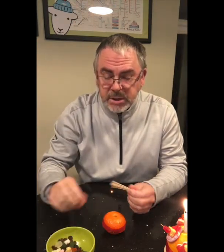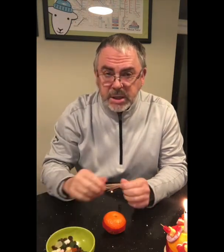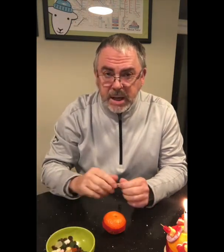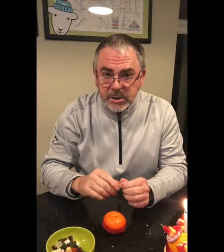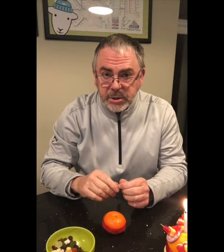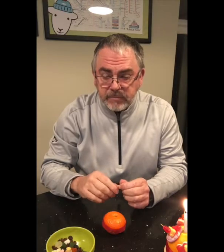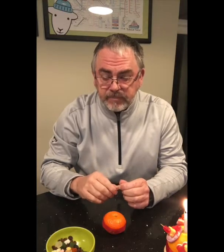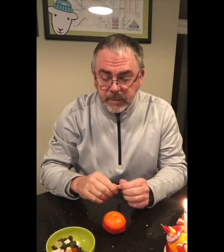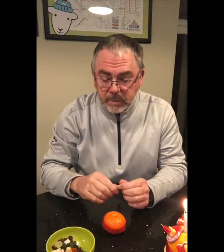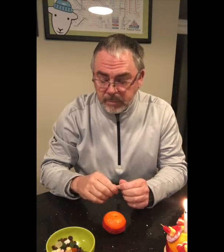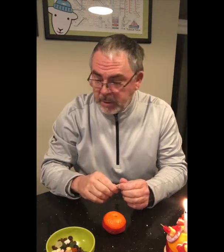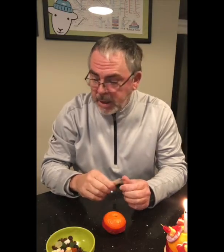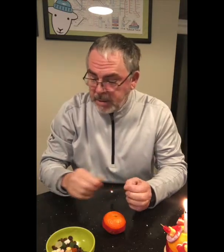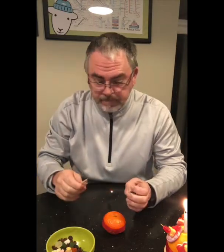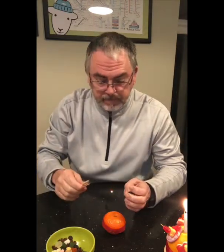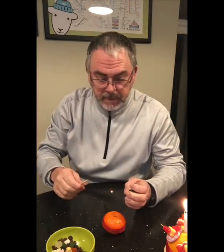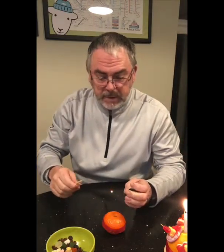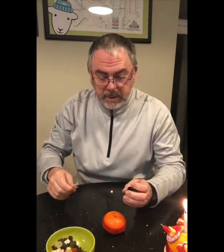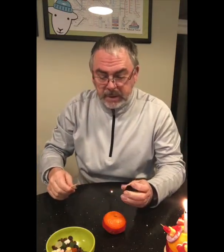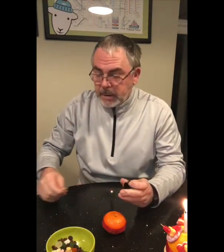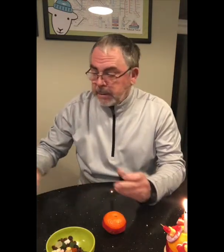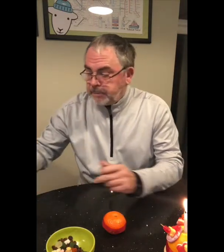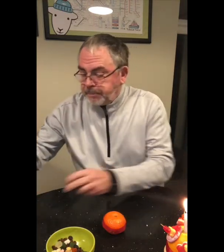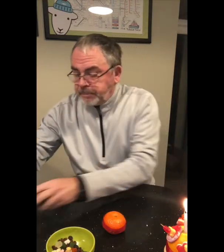just a selection. Okay?